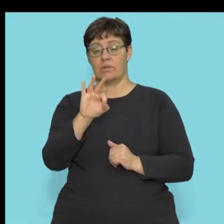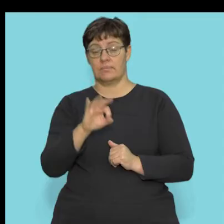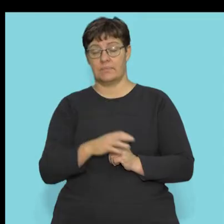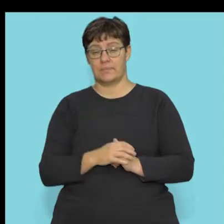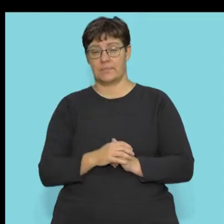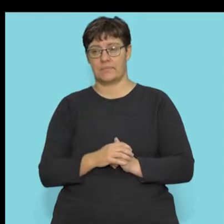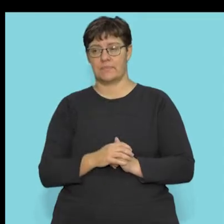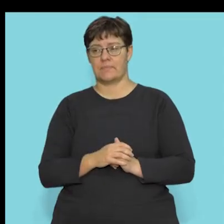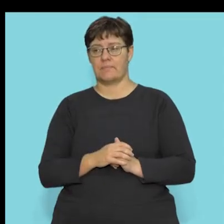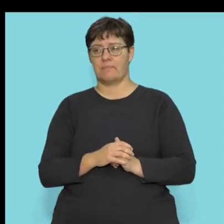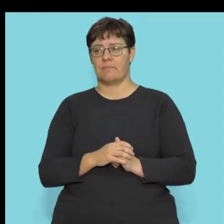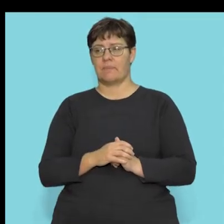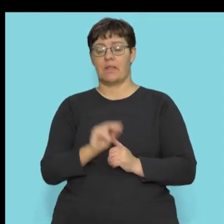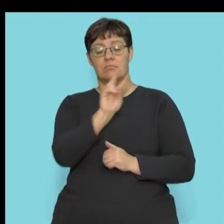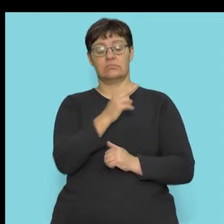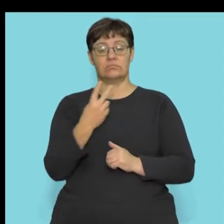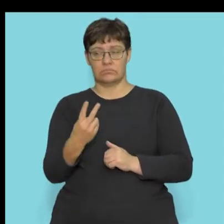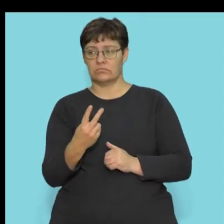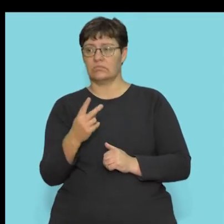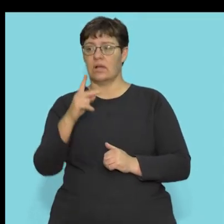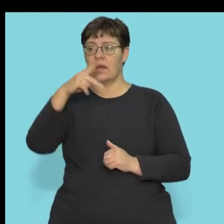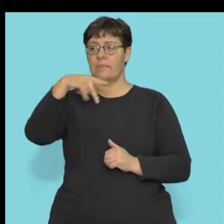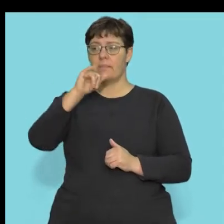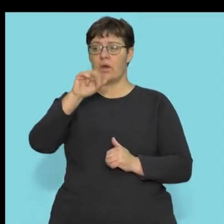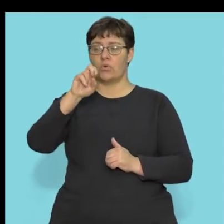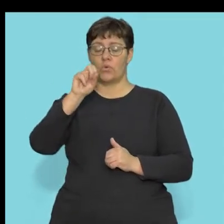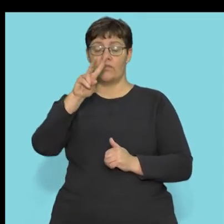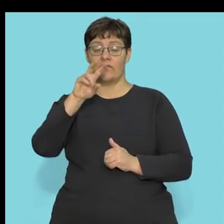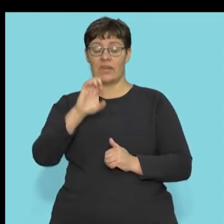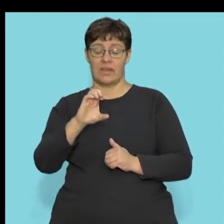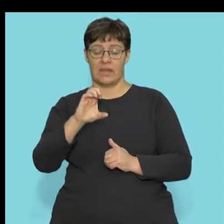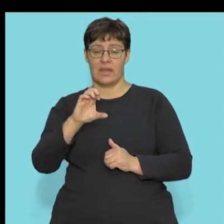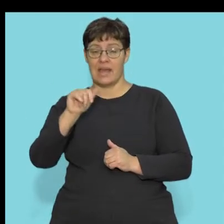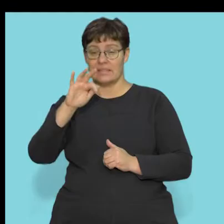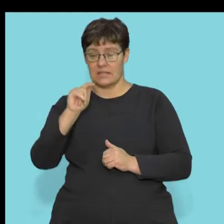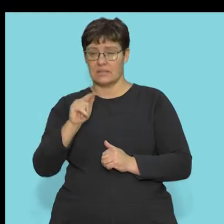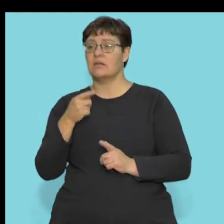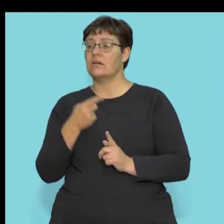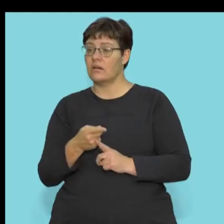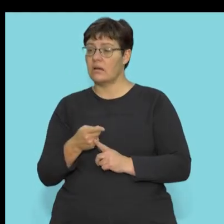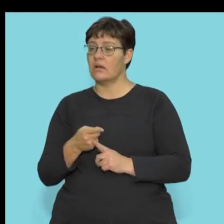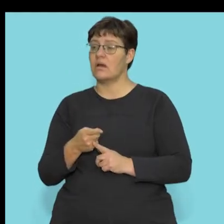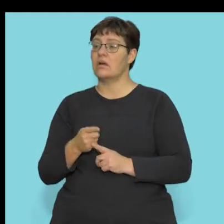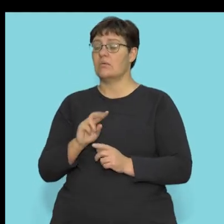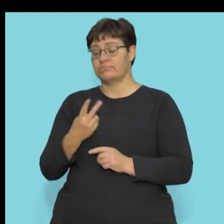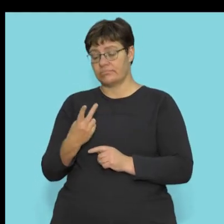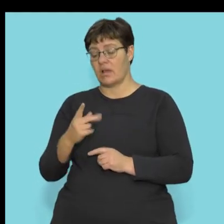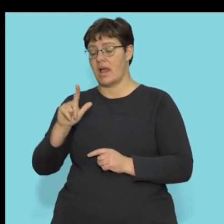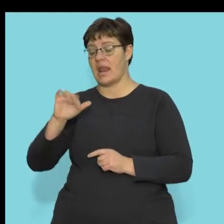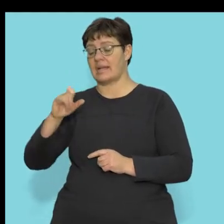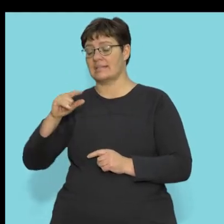1.3. The conversion of pyruvic acid into lactic acid occurs during. So